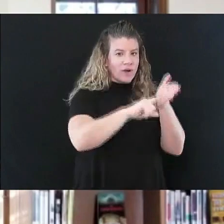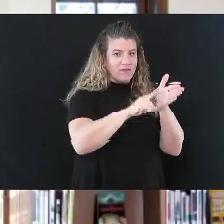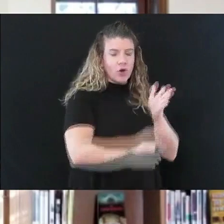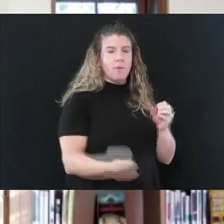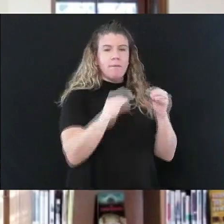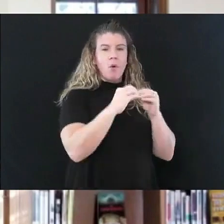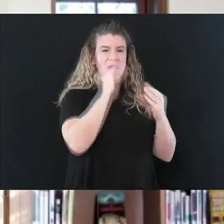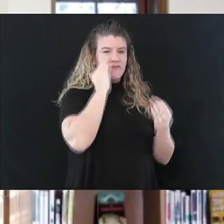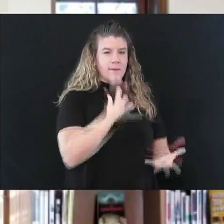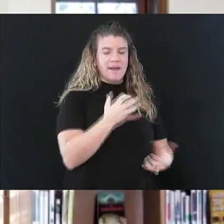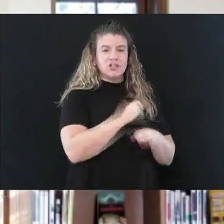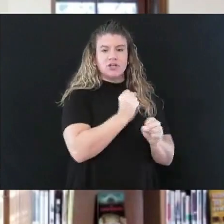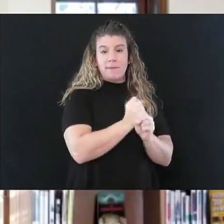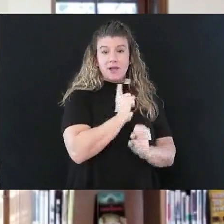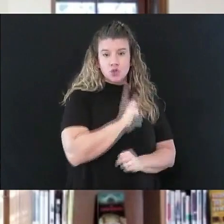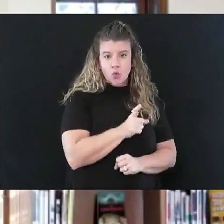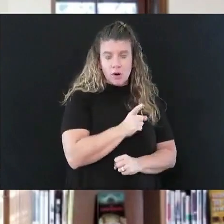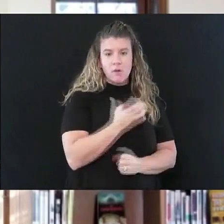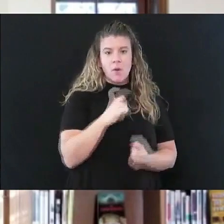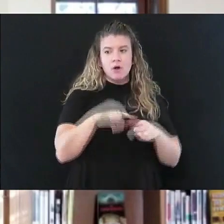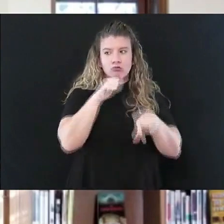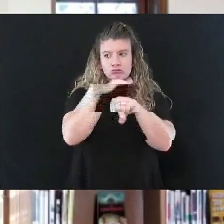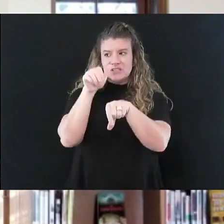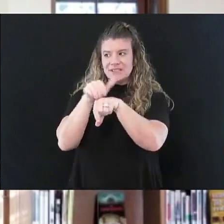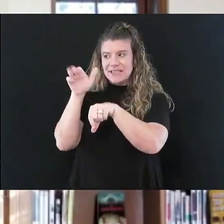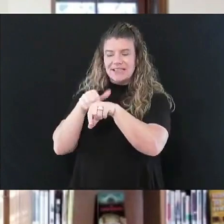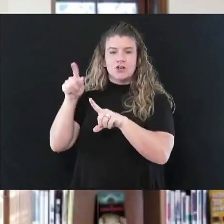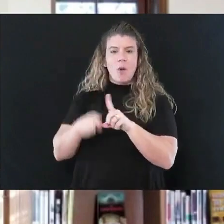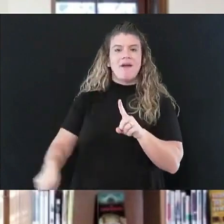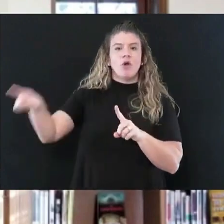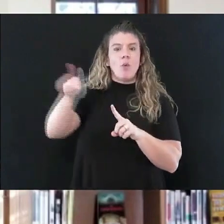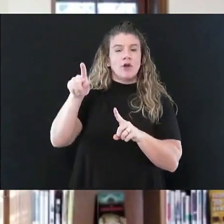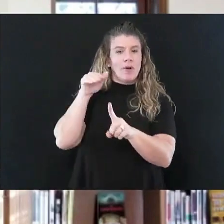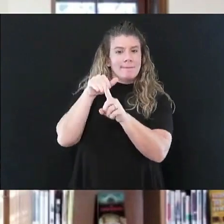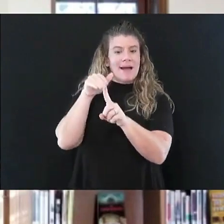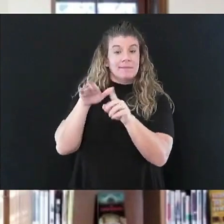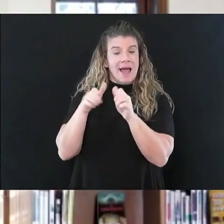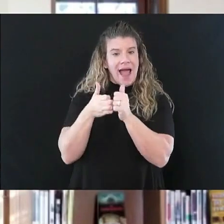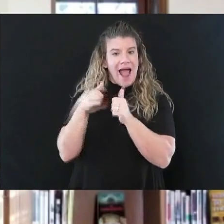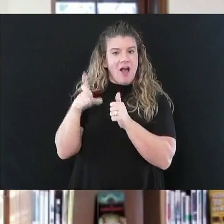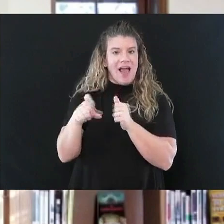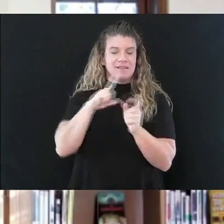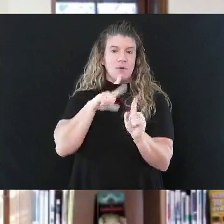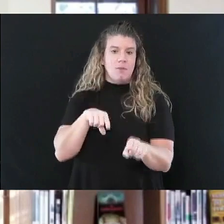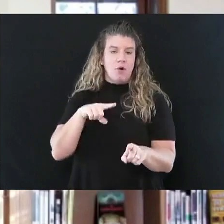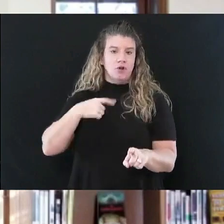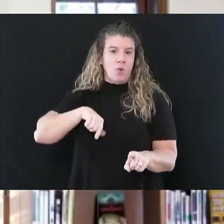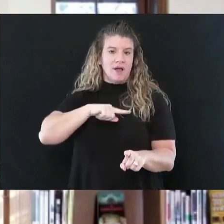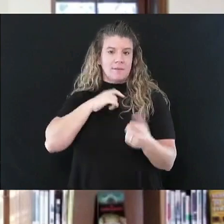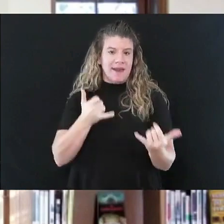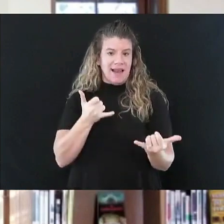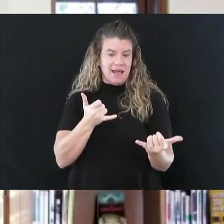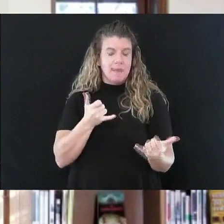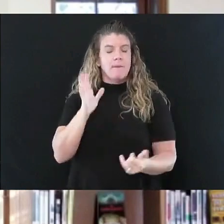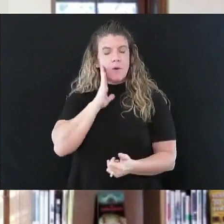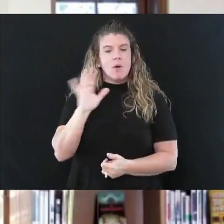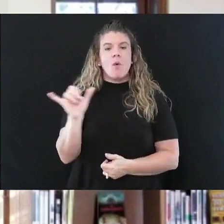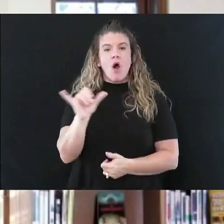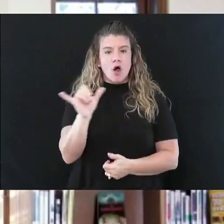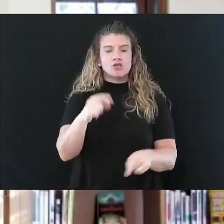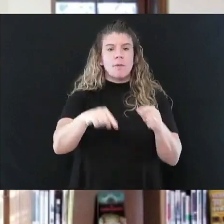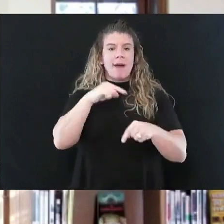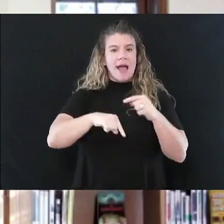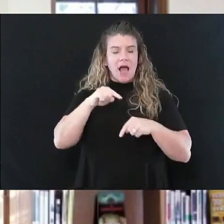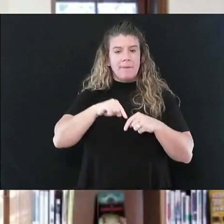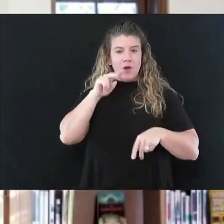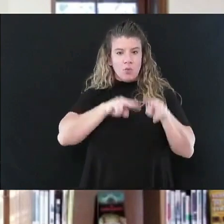to make sure, and also send it to everyone else again to remind them that this is how it has to be reported to us immediately. But we will also go back and review